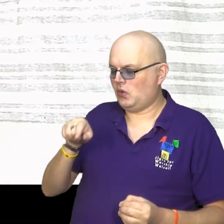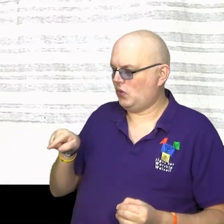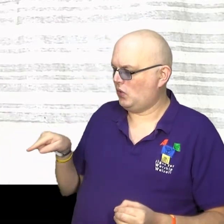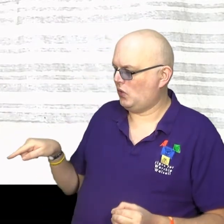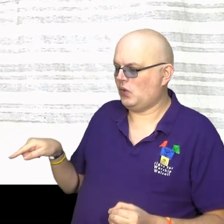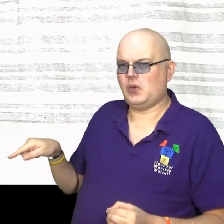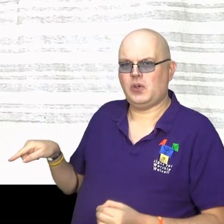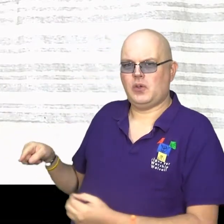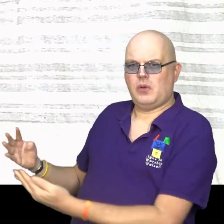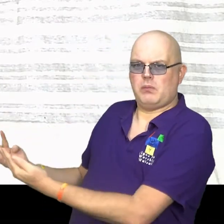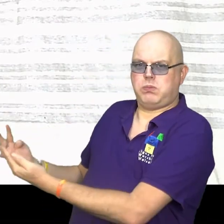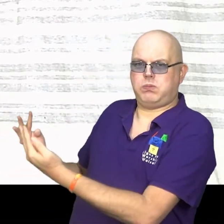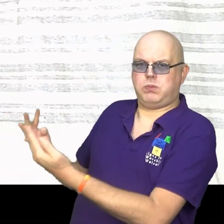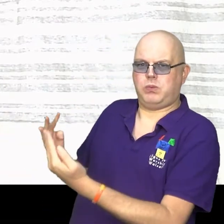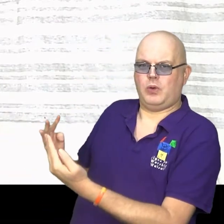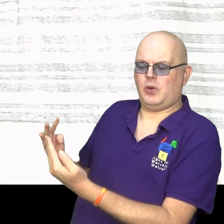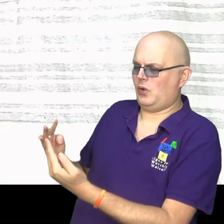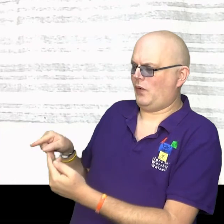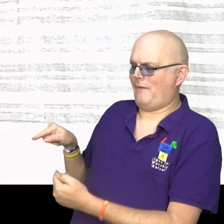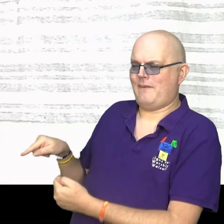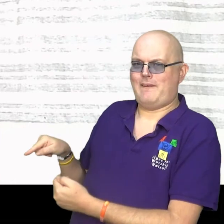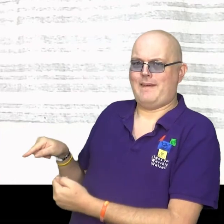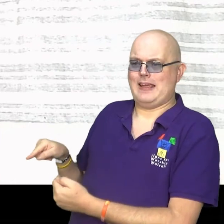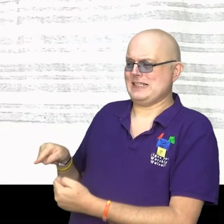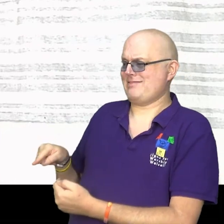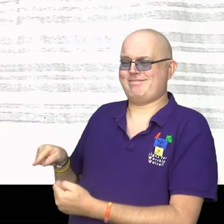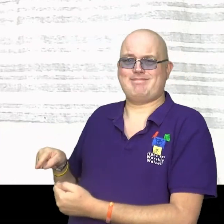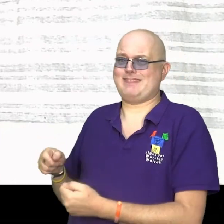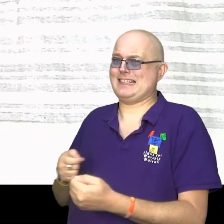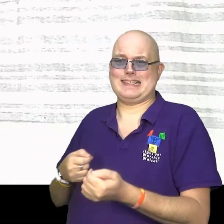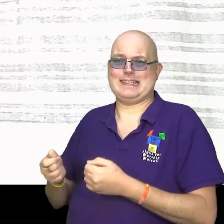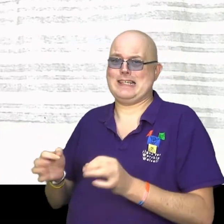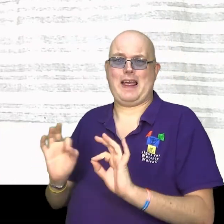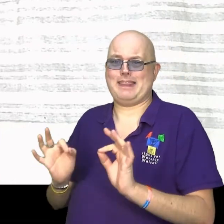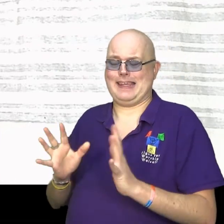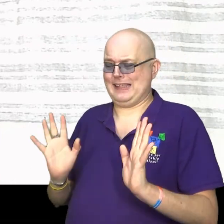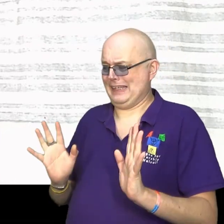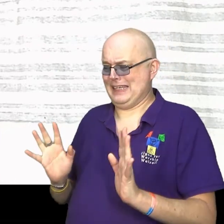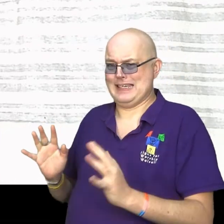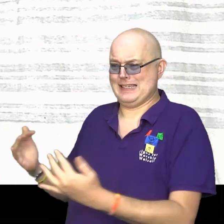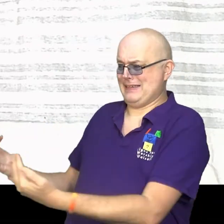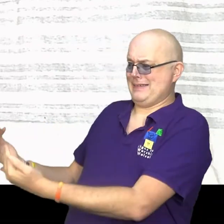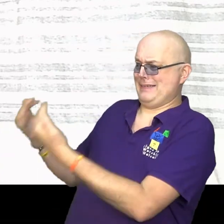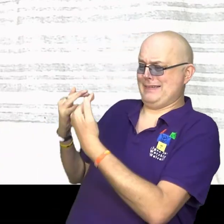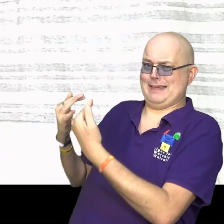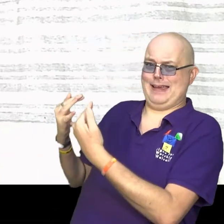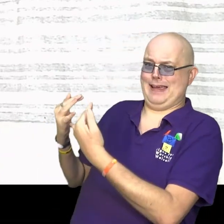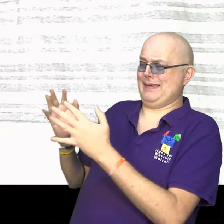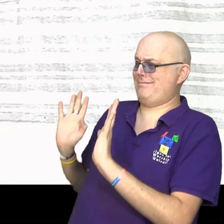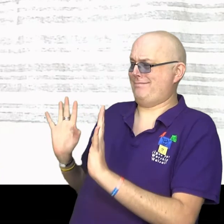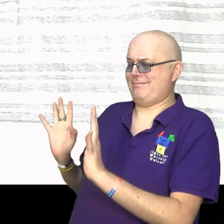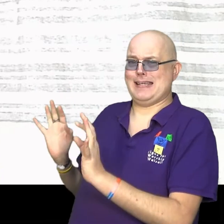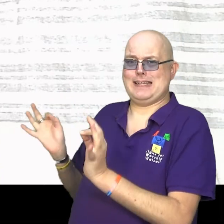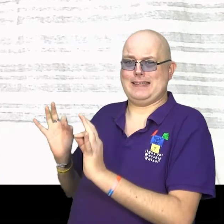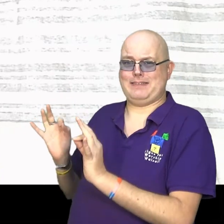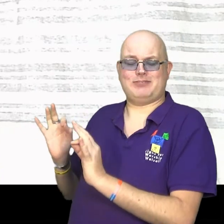danger. He saw it and he realized that there was nothing that he could do. The threat was too big for him to